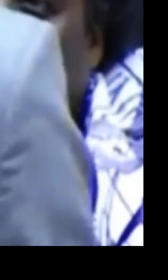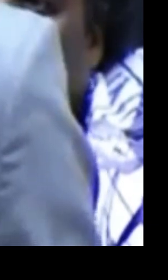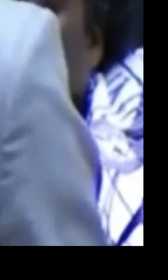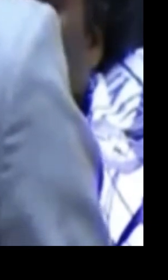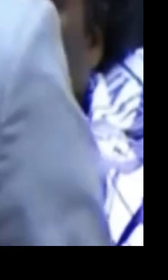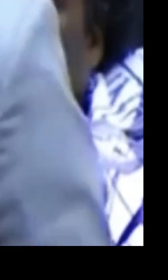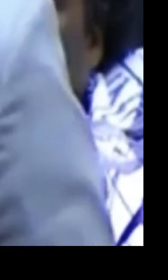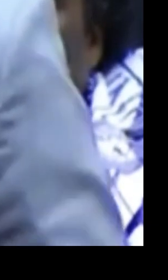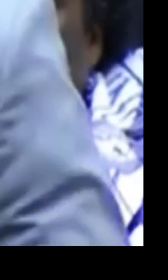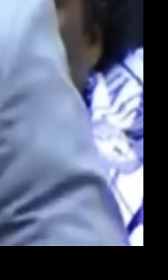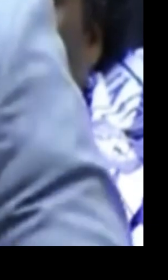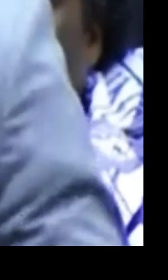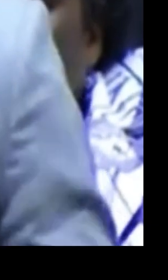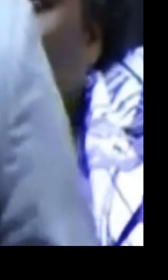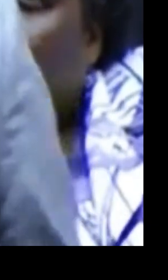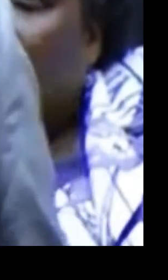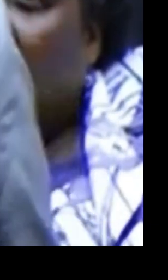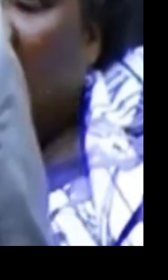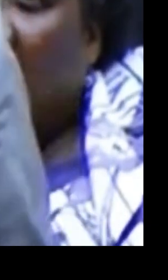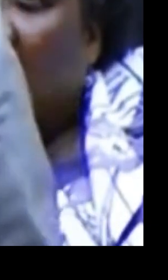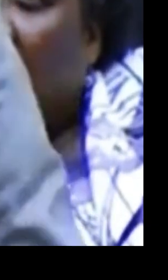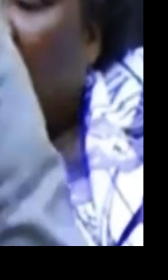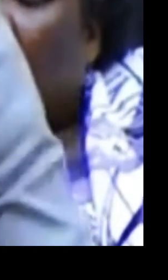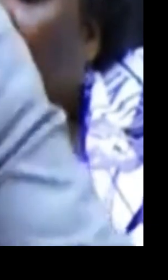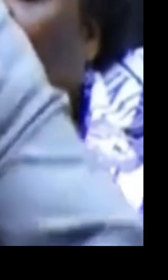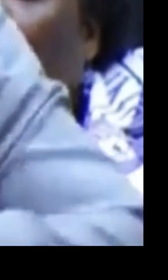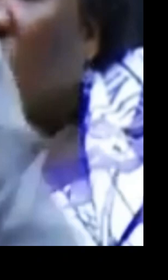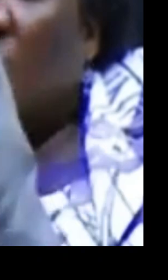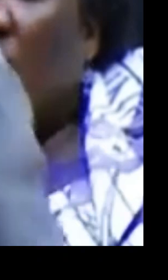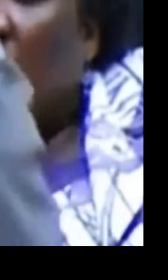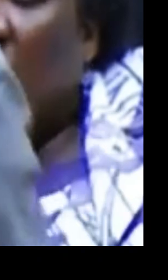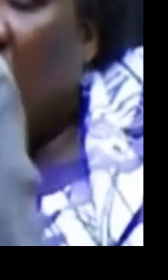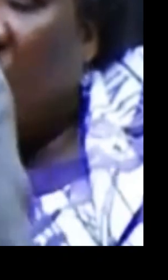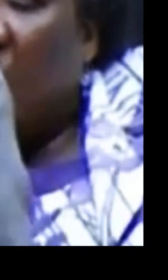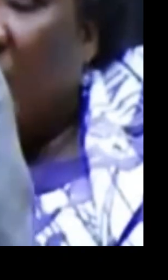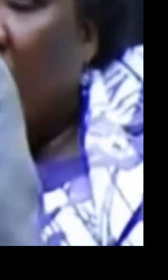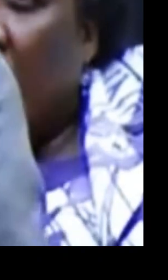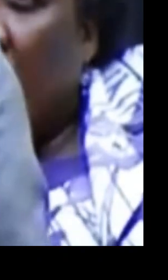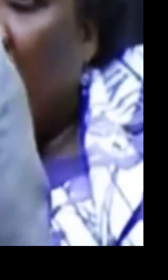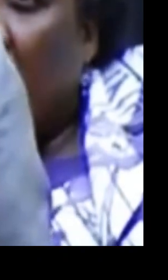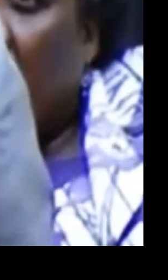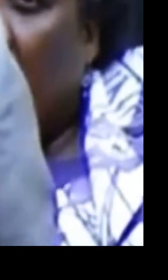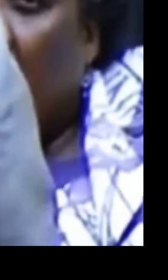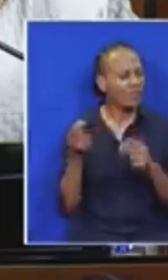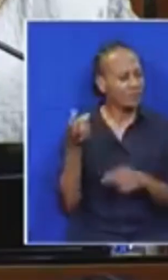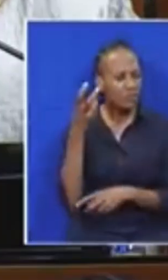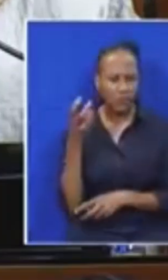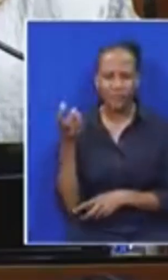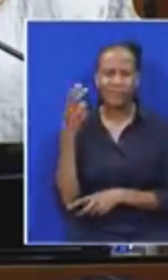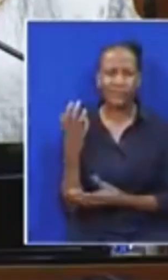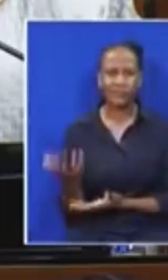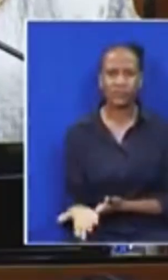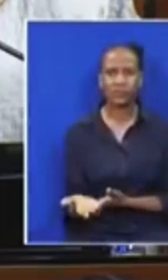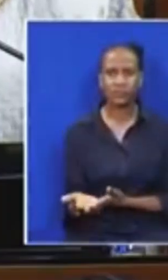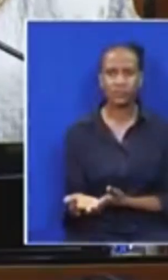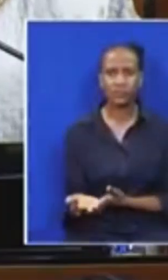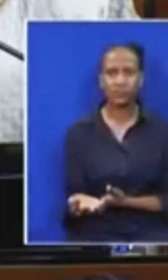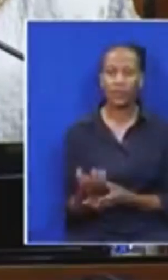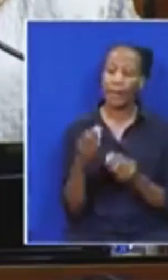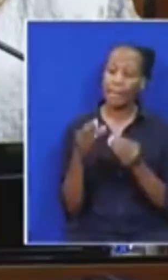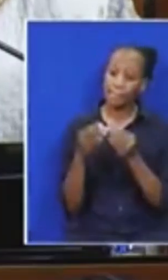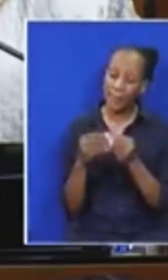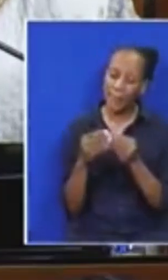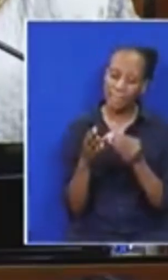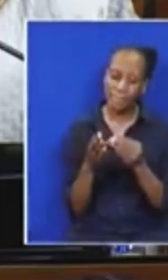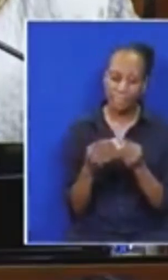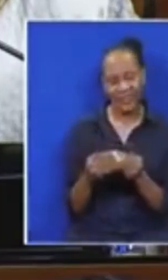withdraw, I am more than happy. Yeah, draw it that way. I'm speaking for Honourable the first time. members,